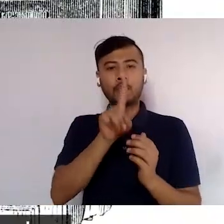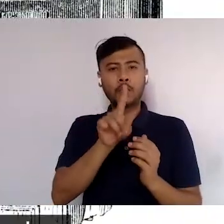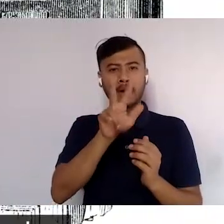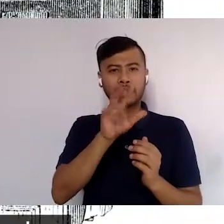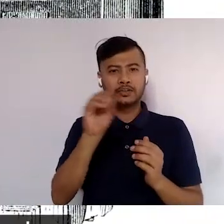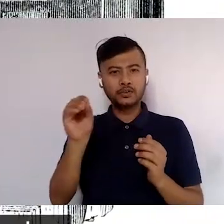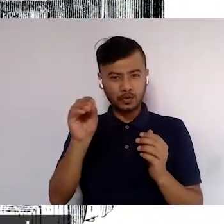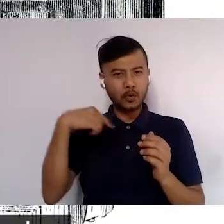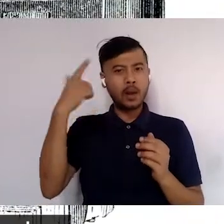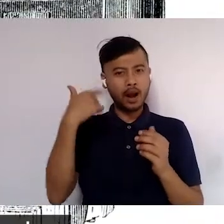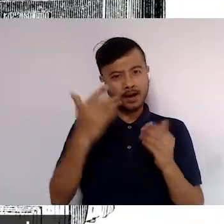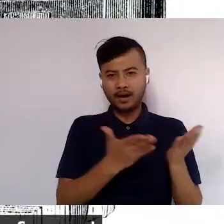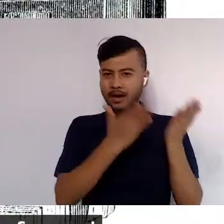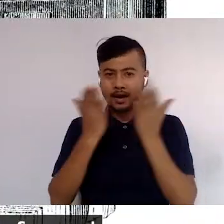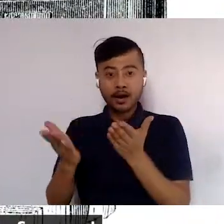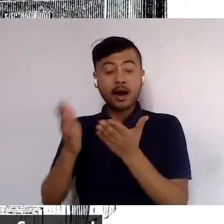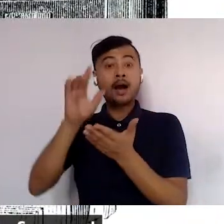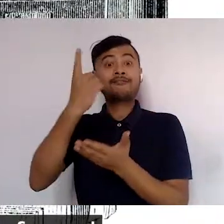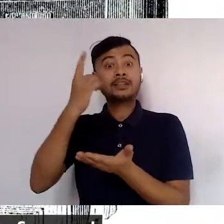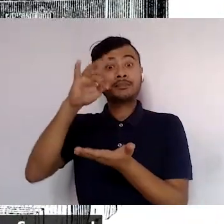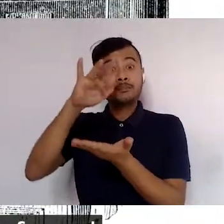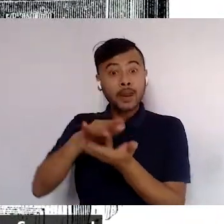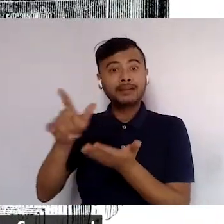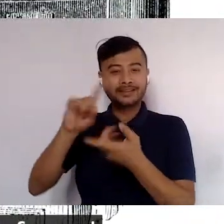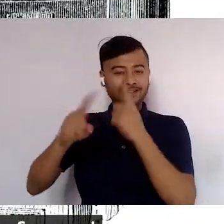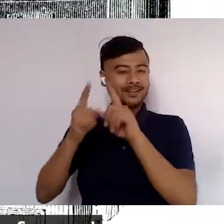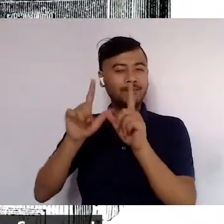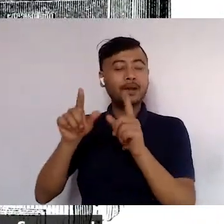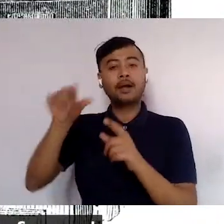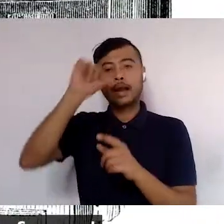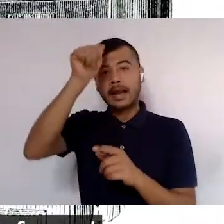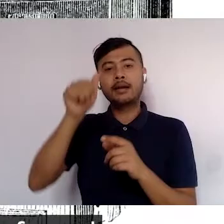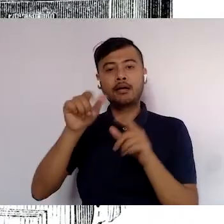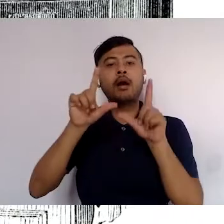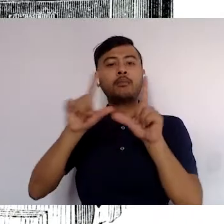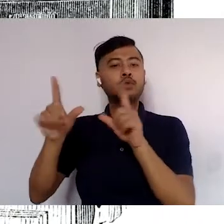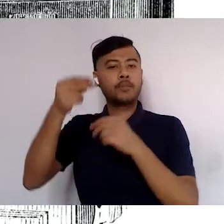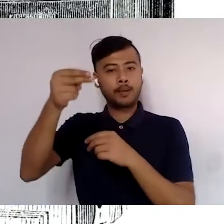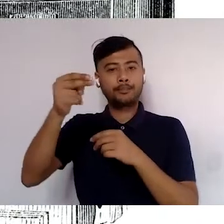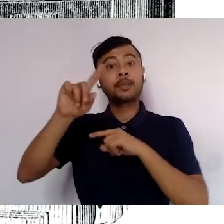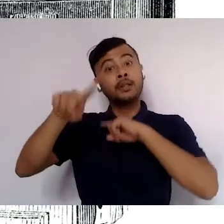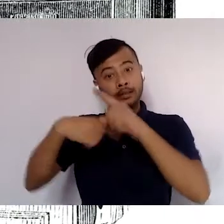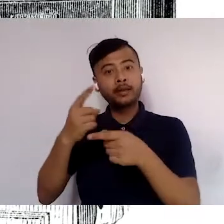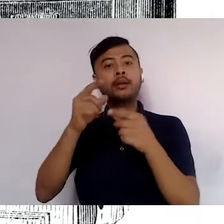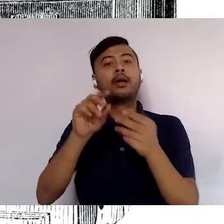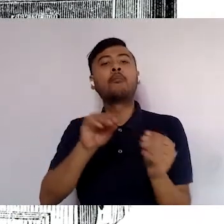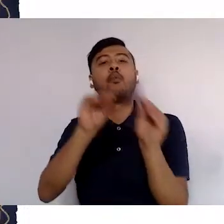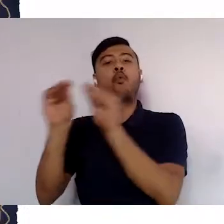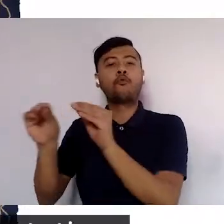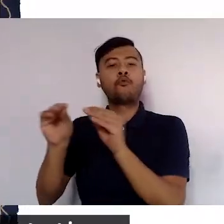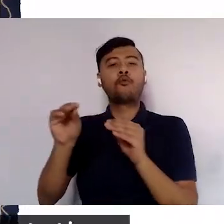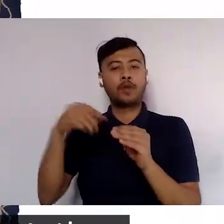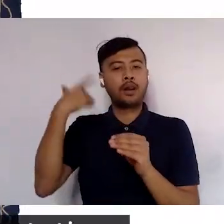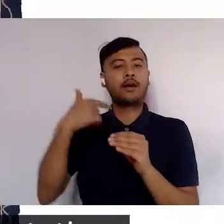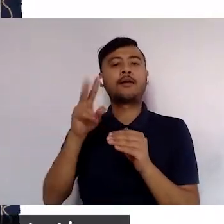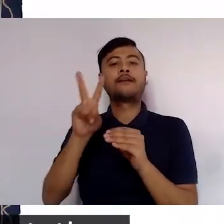1800 and its early display in the India Museum before it was permanently transferred to what would become the V&A.